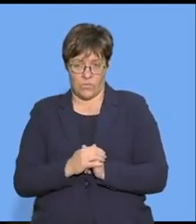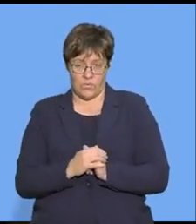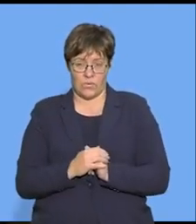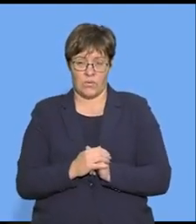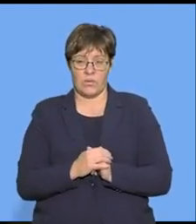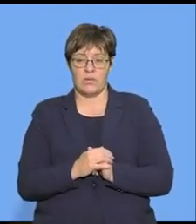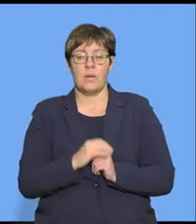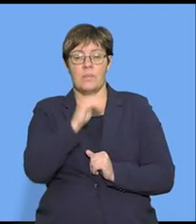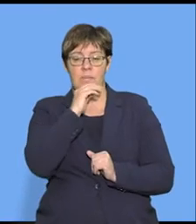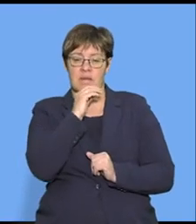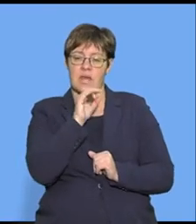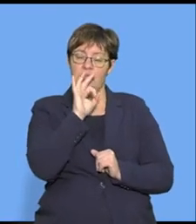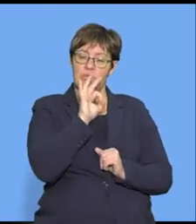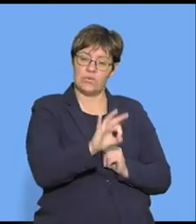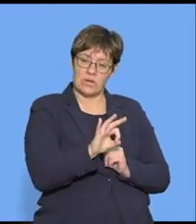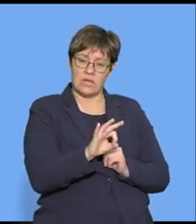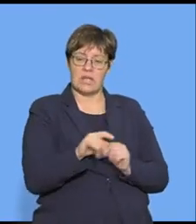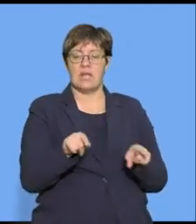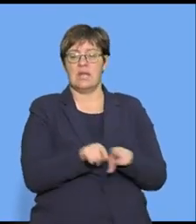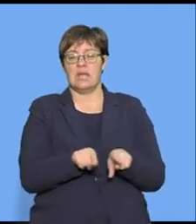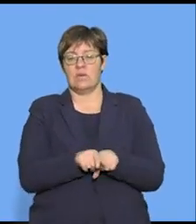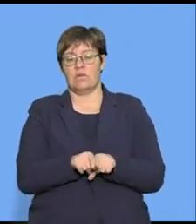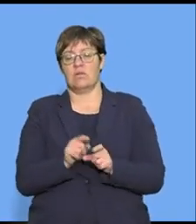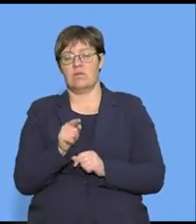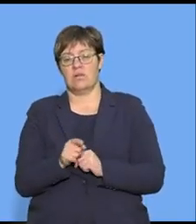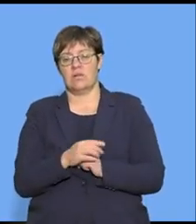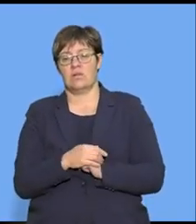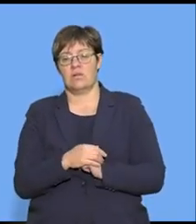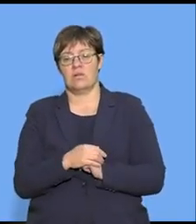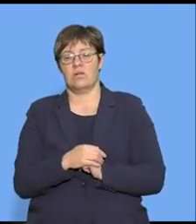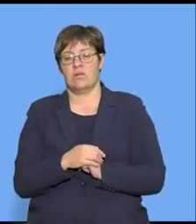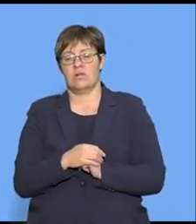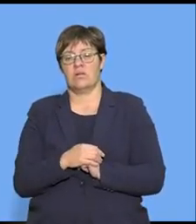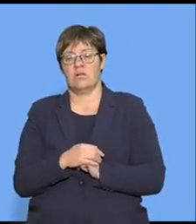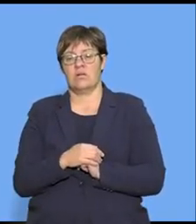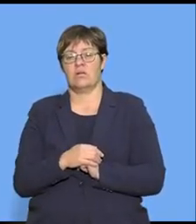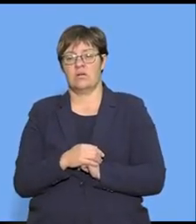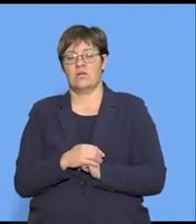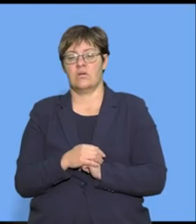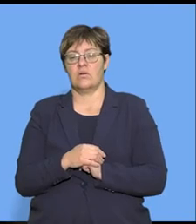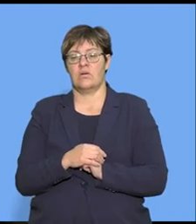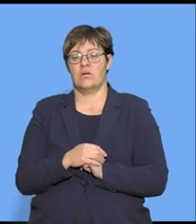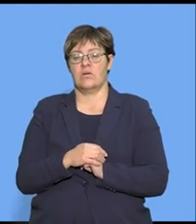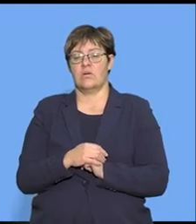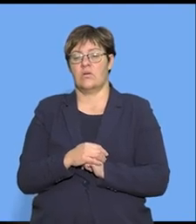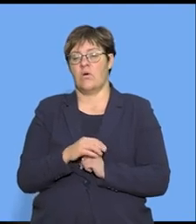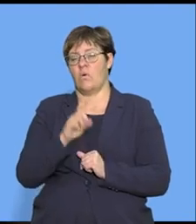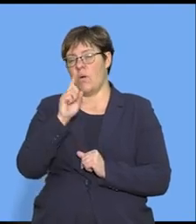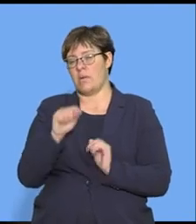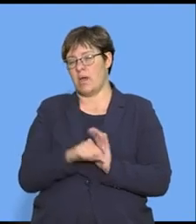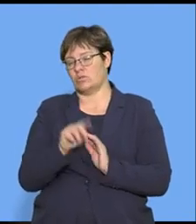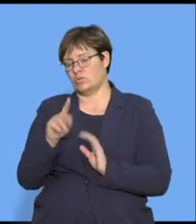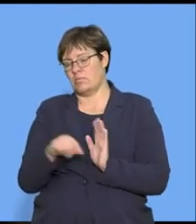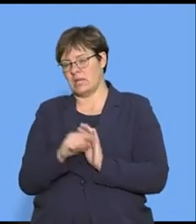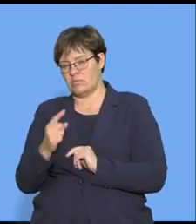3 is equals to, my a here will be 1 minus 2 is minus 1, minus 3